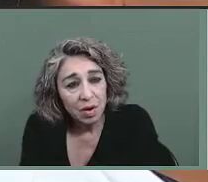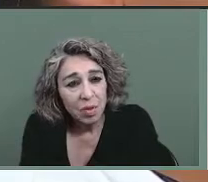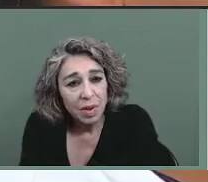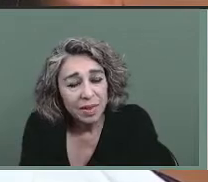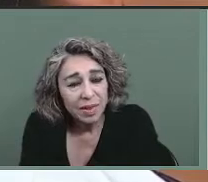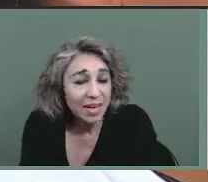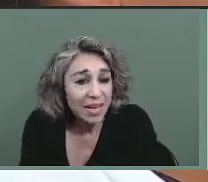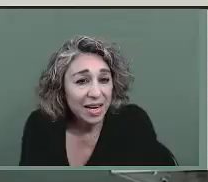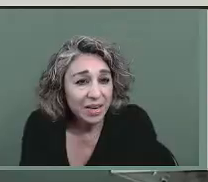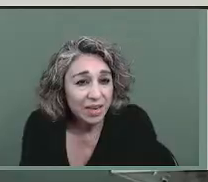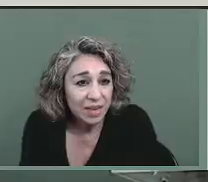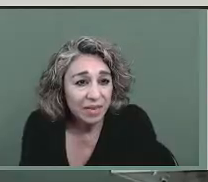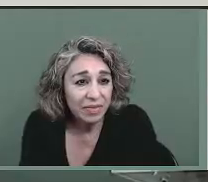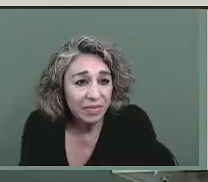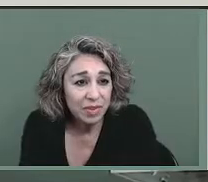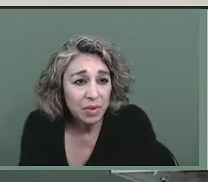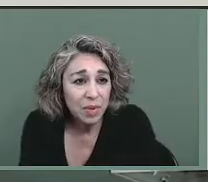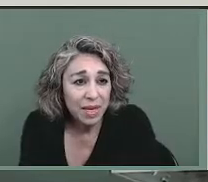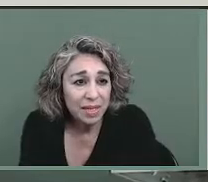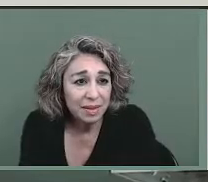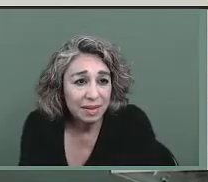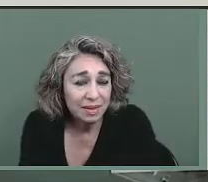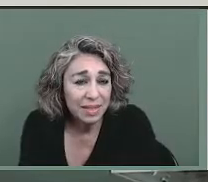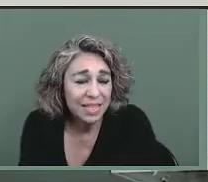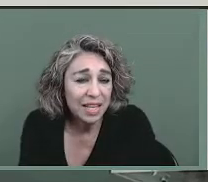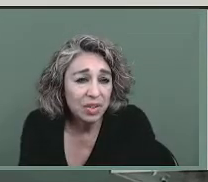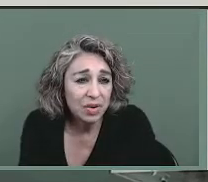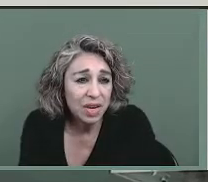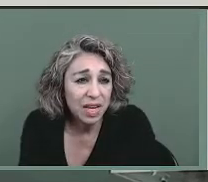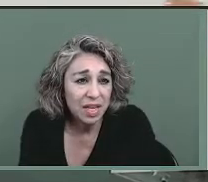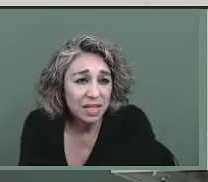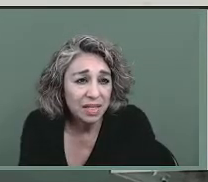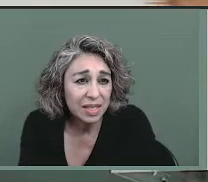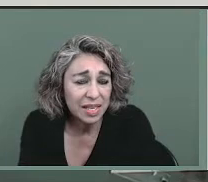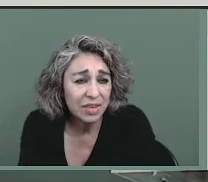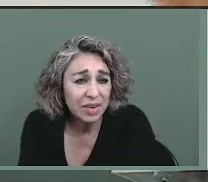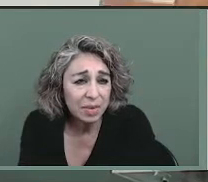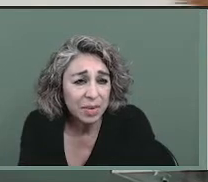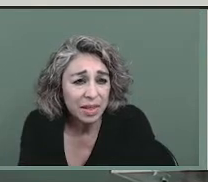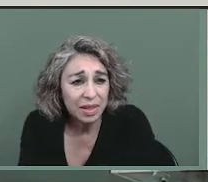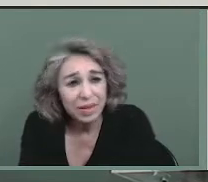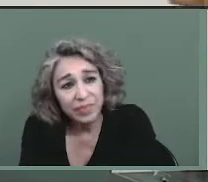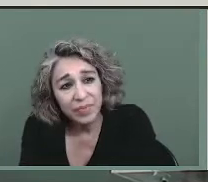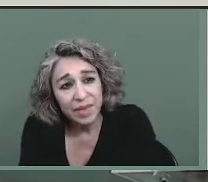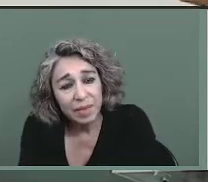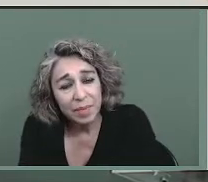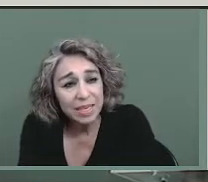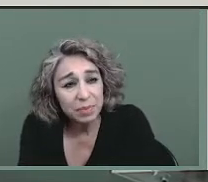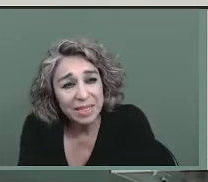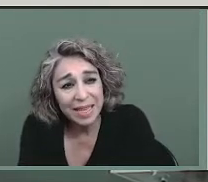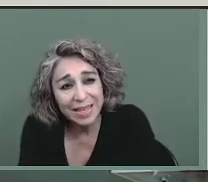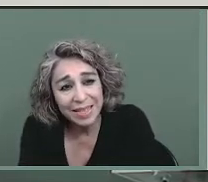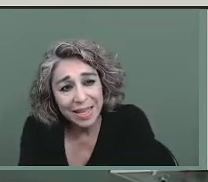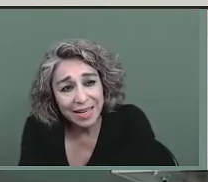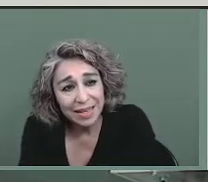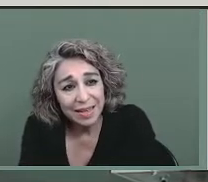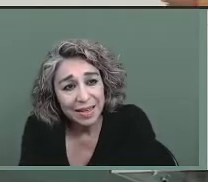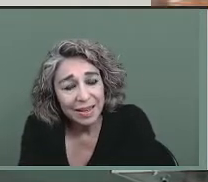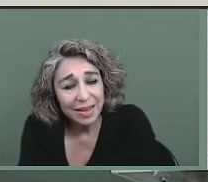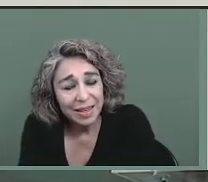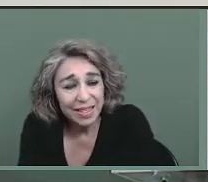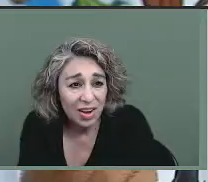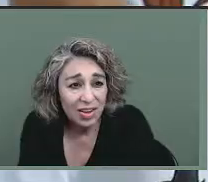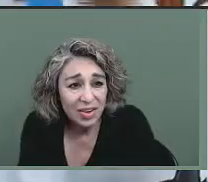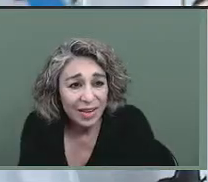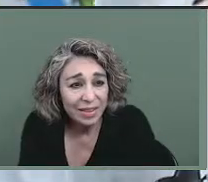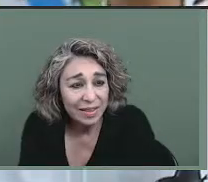Or $1,800 every 2 weeks. That's like $3,600 a month. Because besides that,